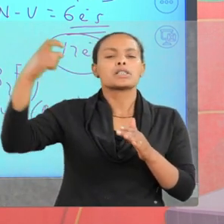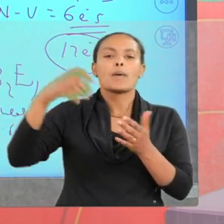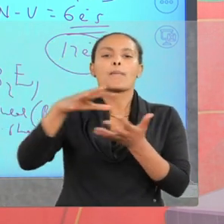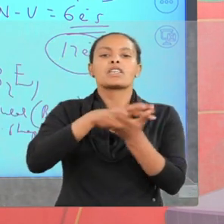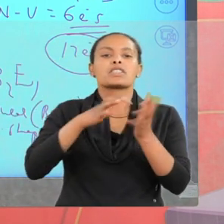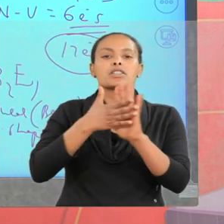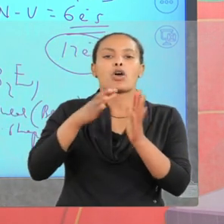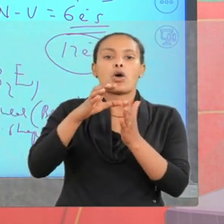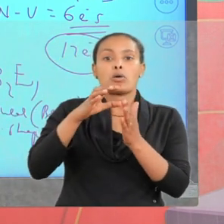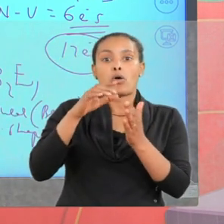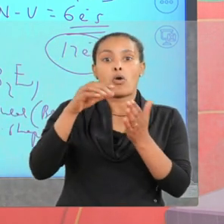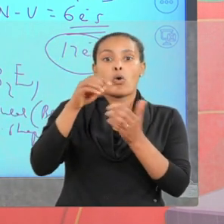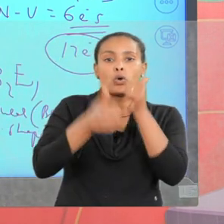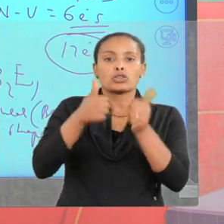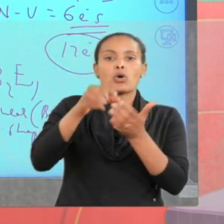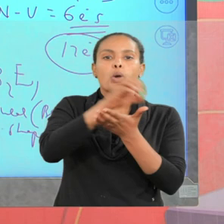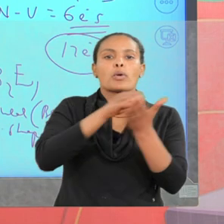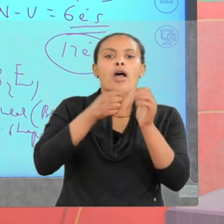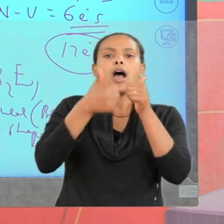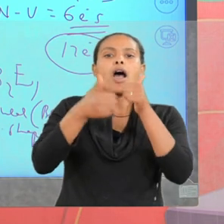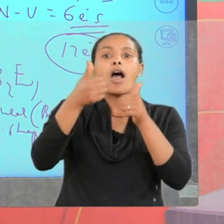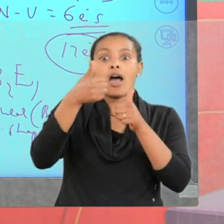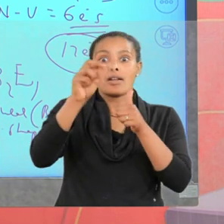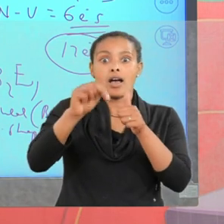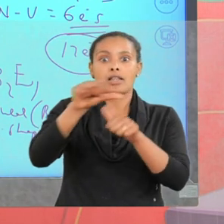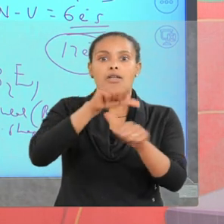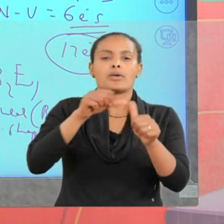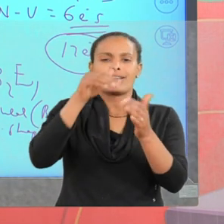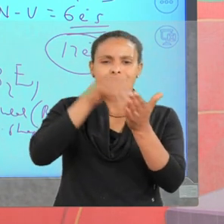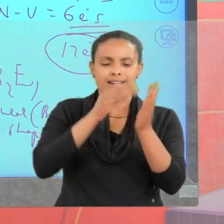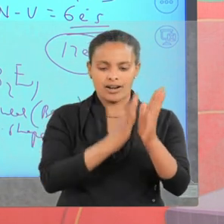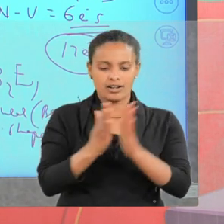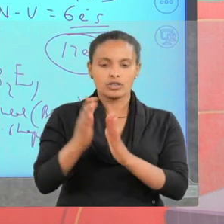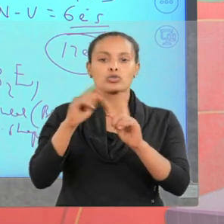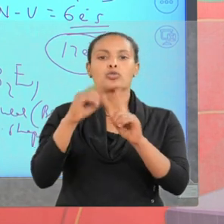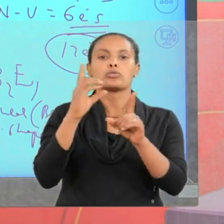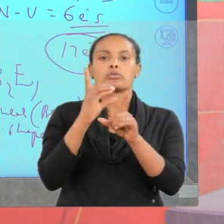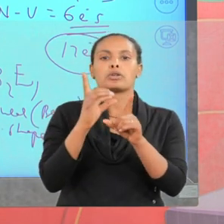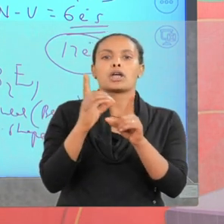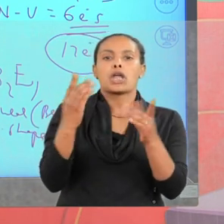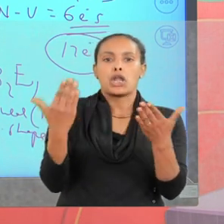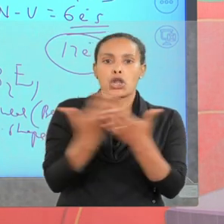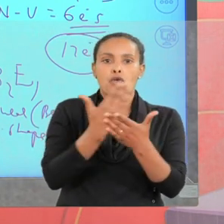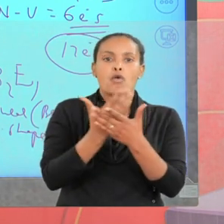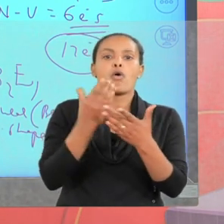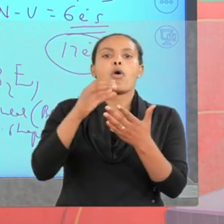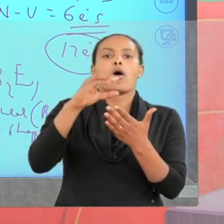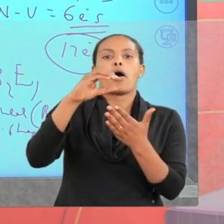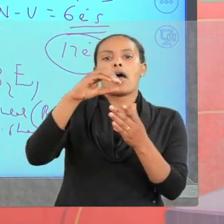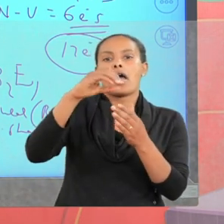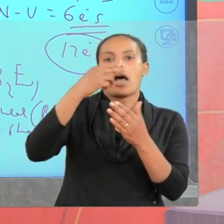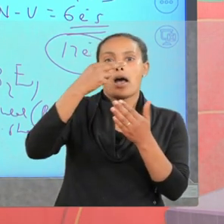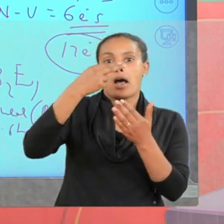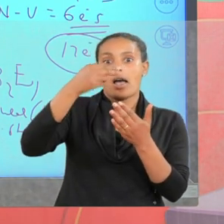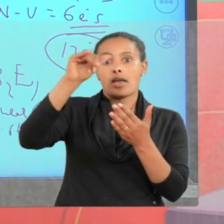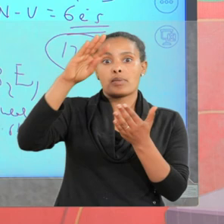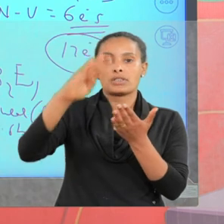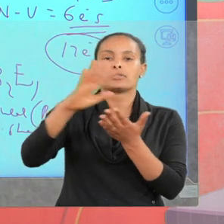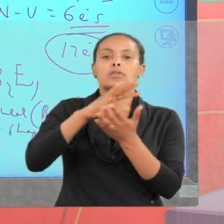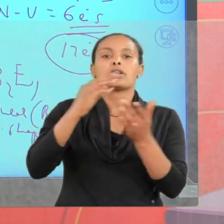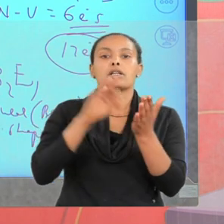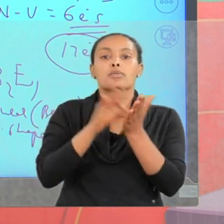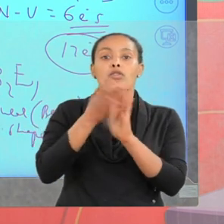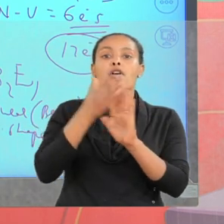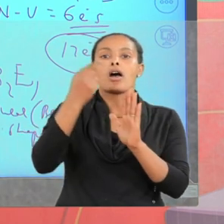in which orbitals of an atom rearrange themselves to form a new hybrid orbitals. The number of